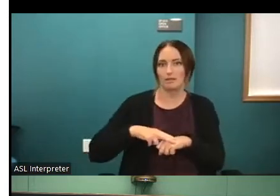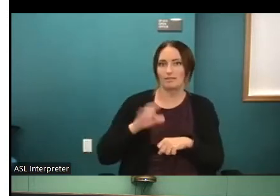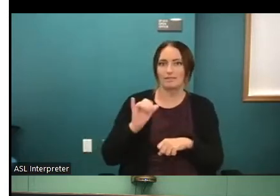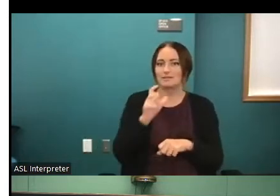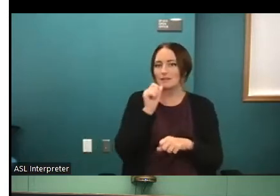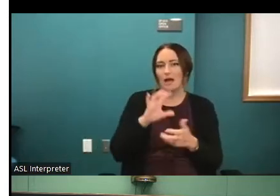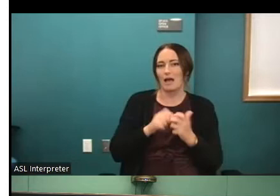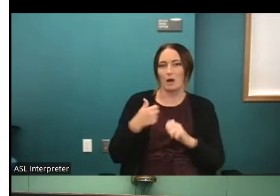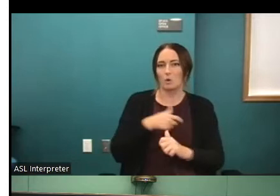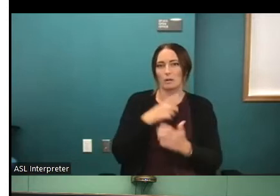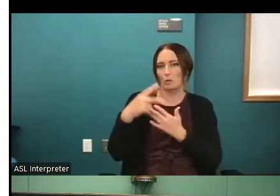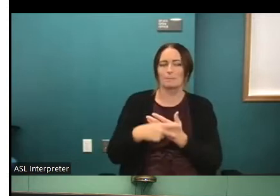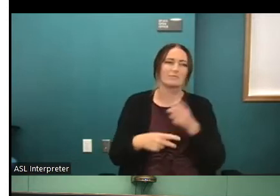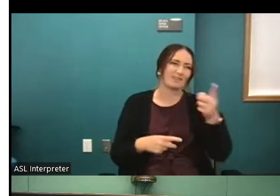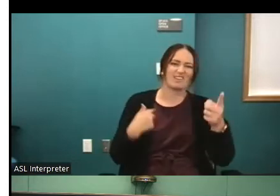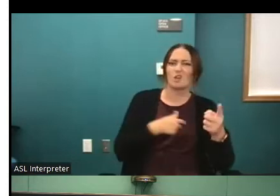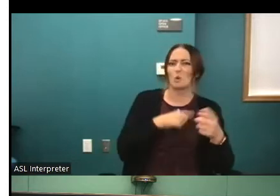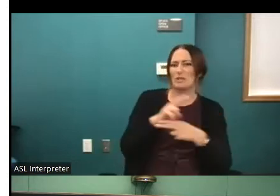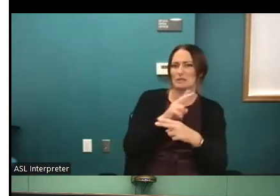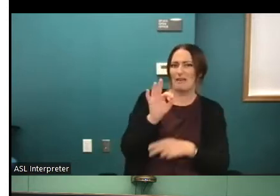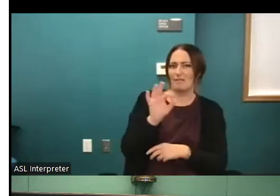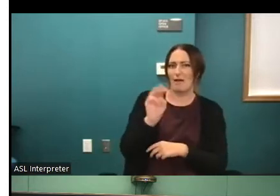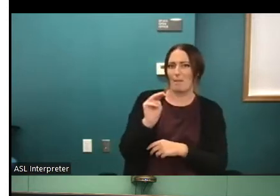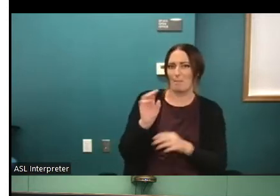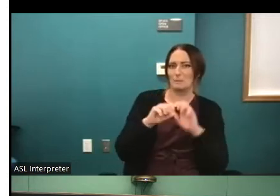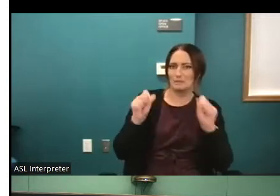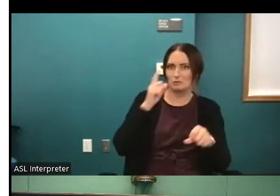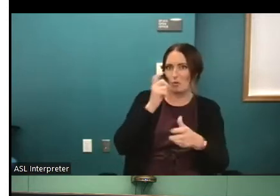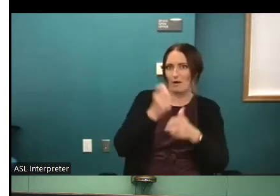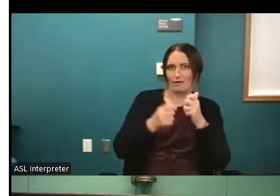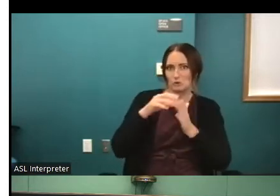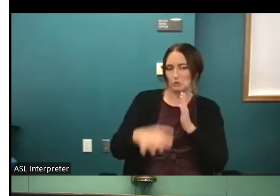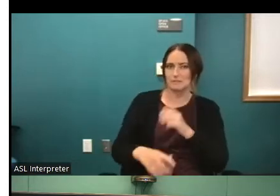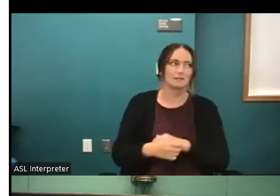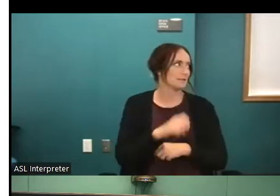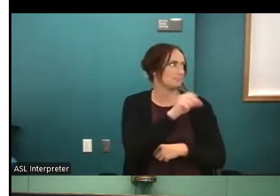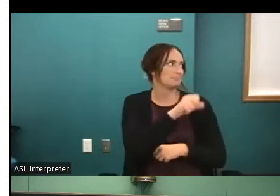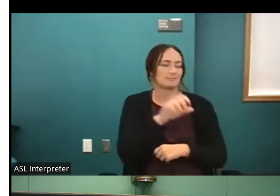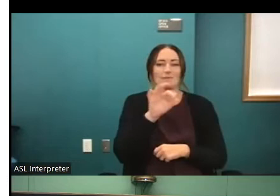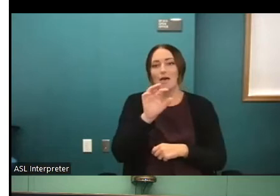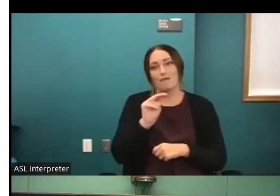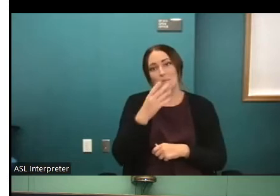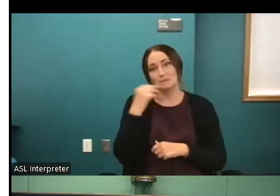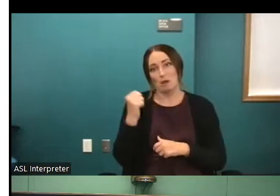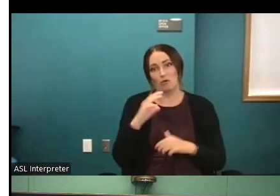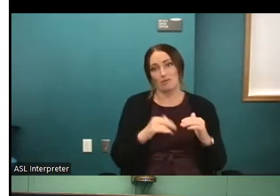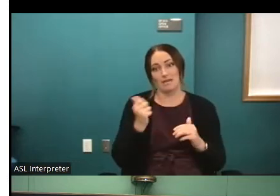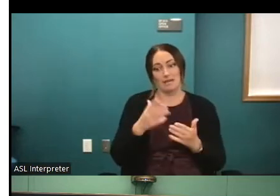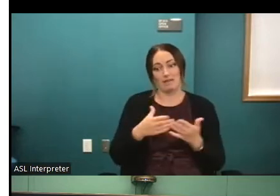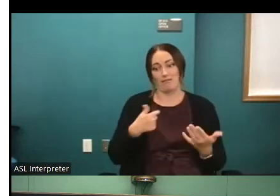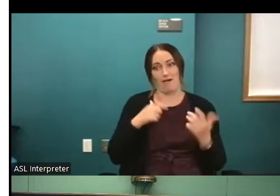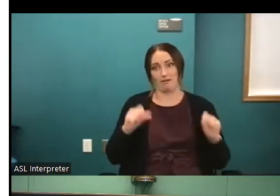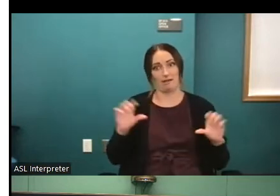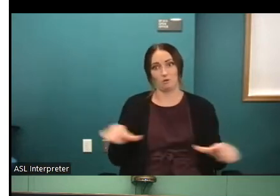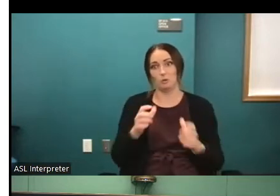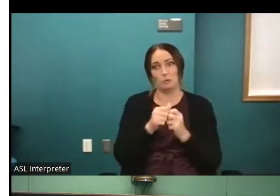program. put FM systems on every kid. Yeah, yep, because Or we try yeah, to. FM is gonna be better than anything I can do from the software,